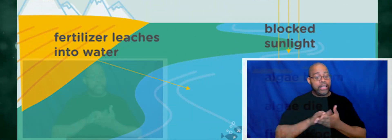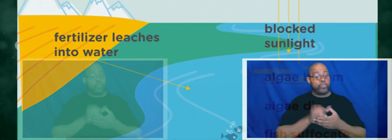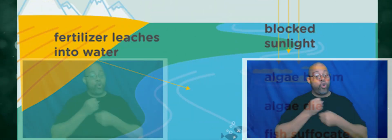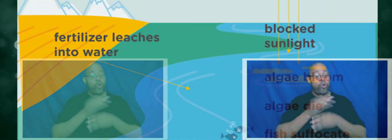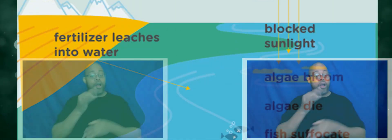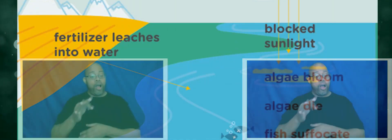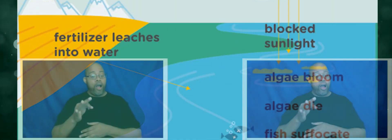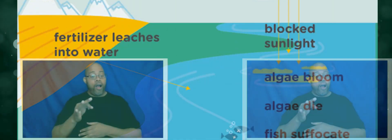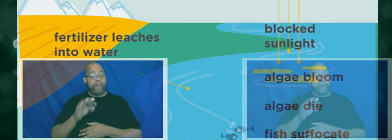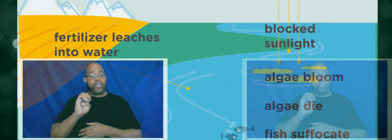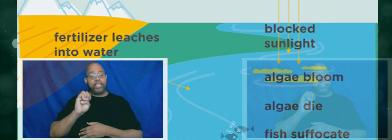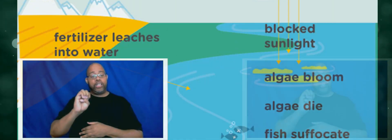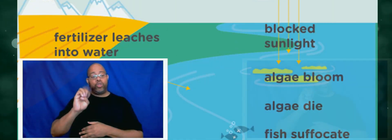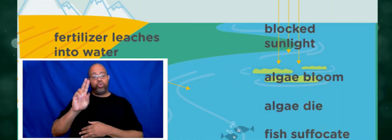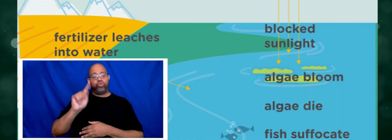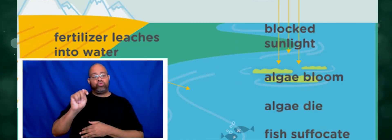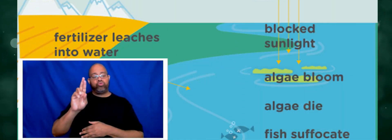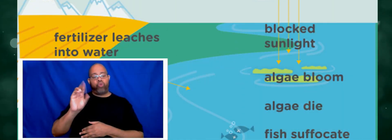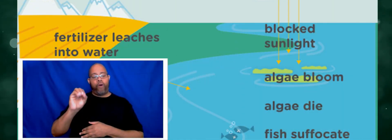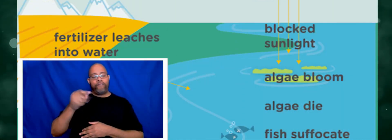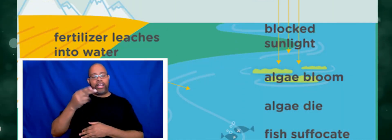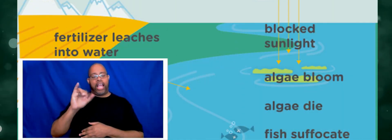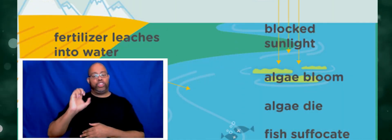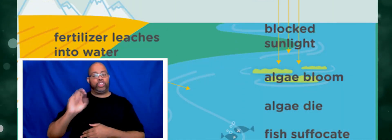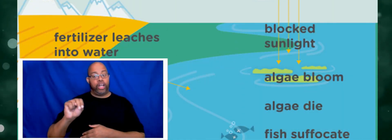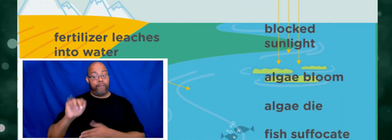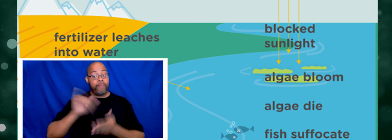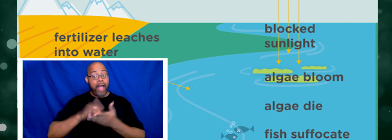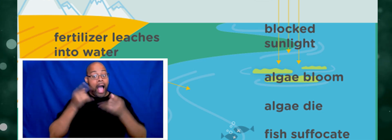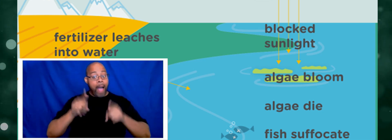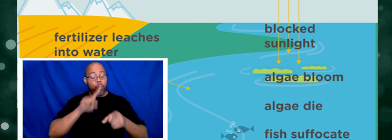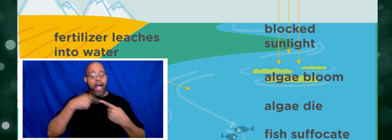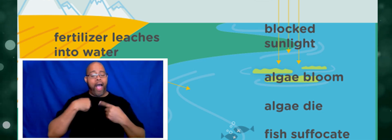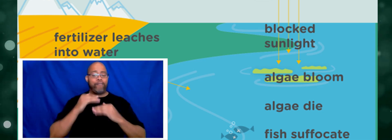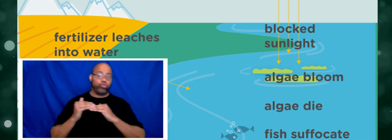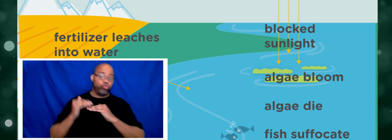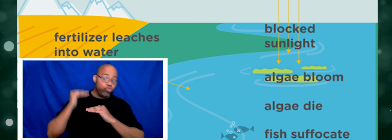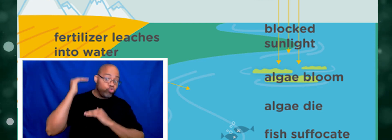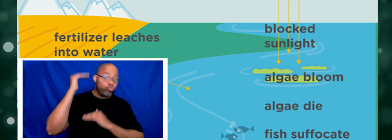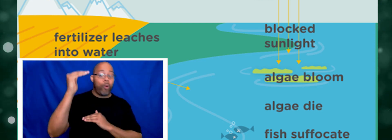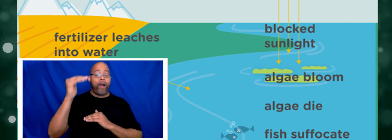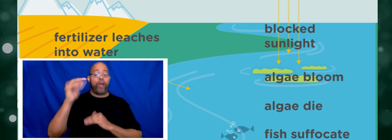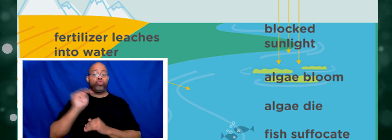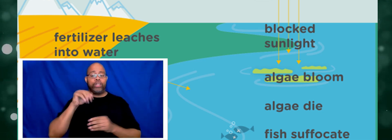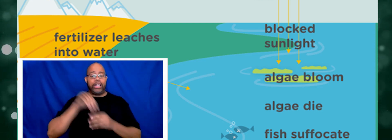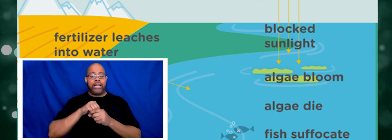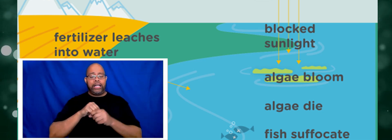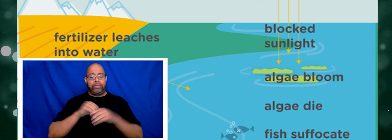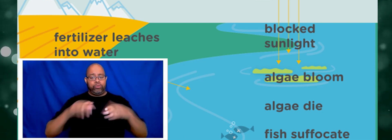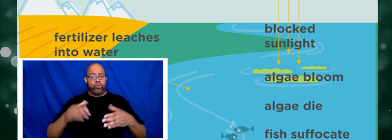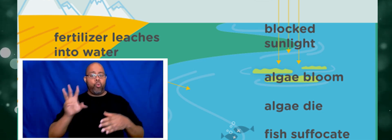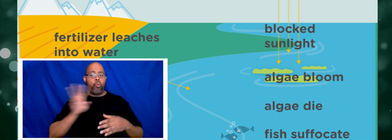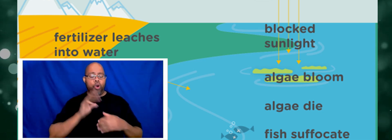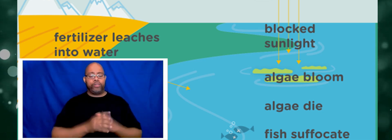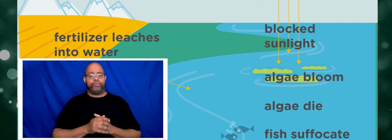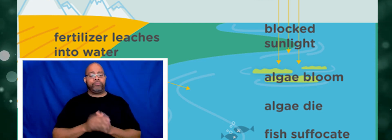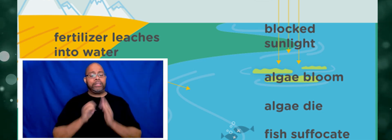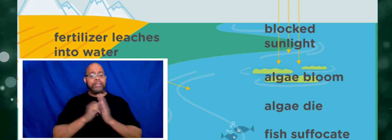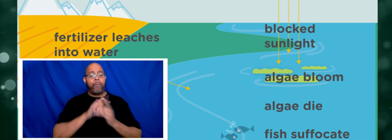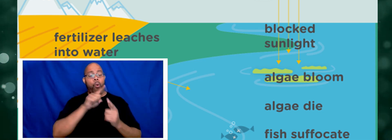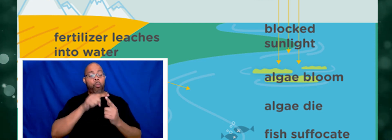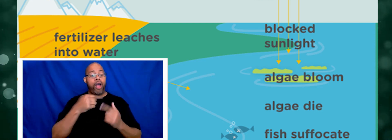eutrophication. Eutrophication occurs when there is an excess of several nutrients in a body of water. For example, when there is an increase in